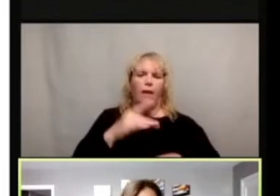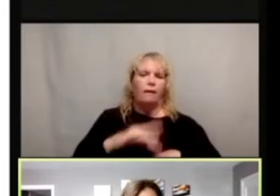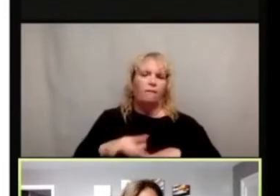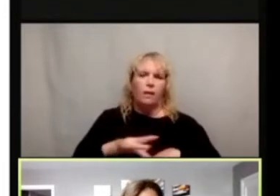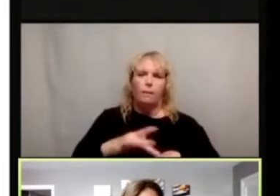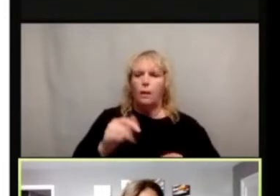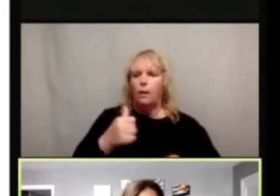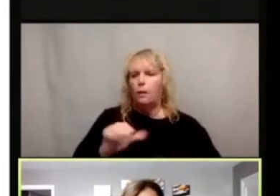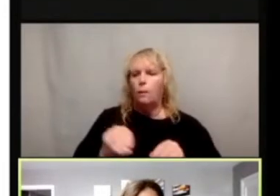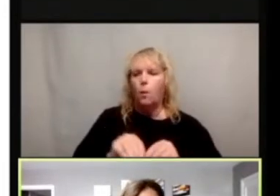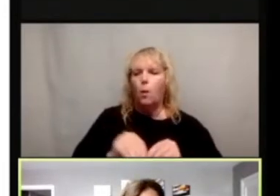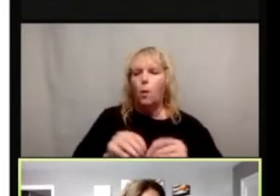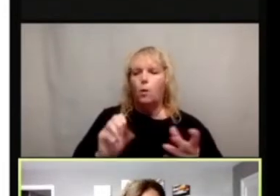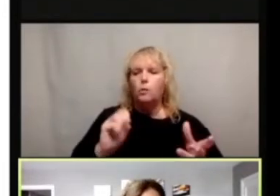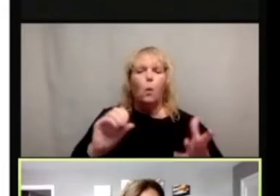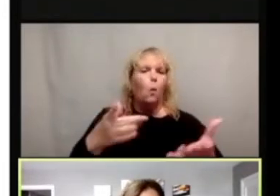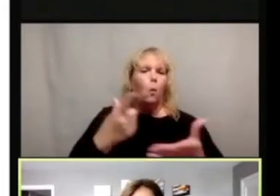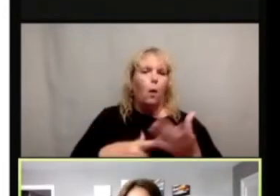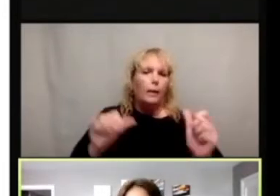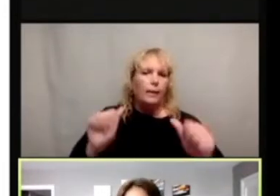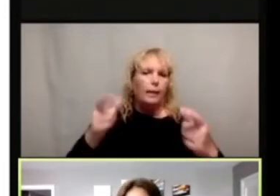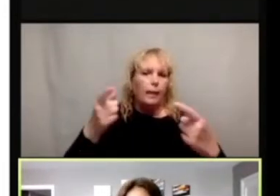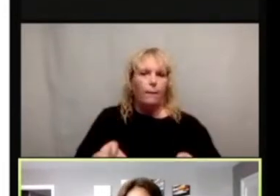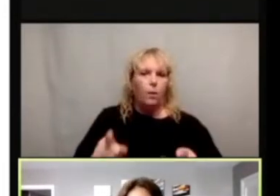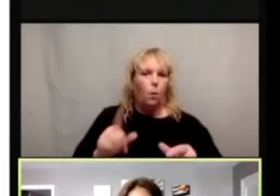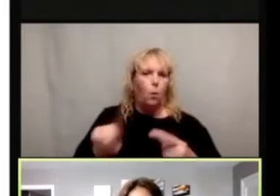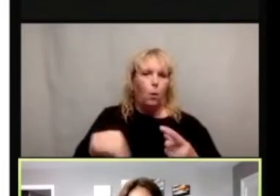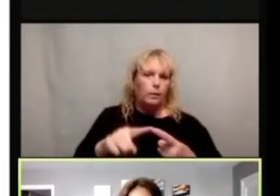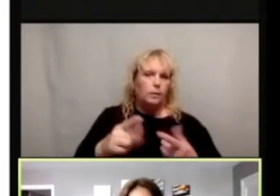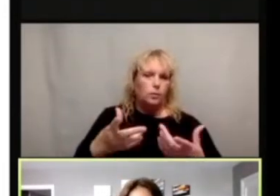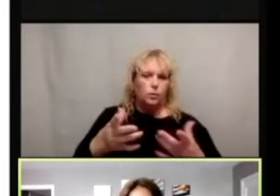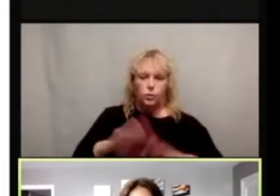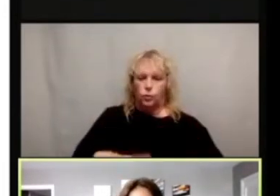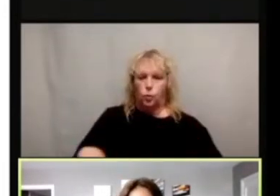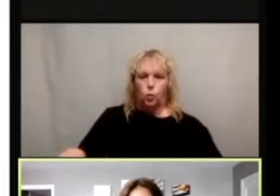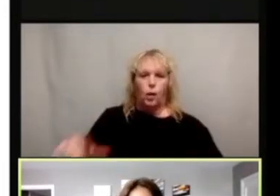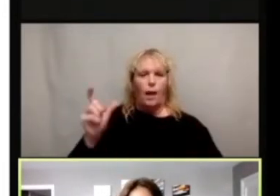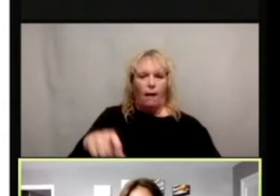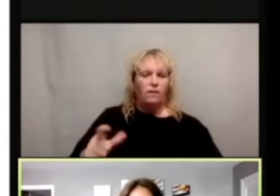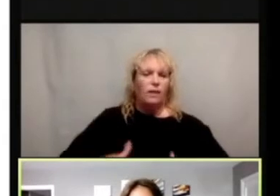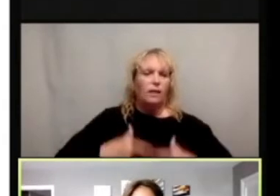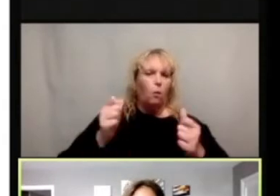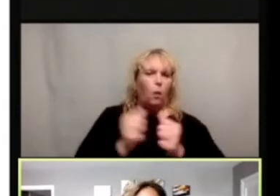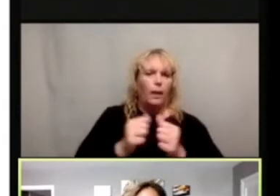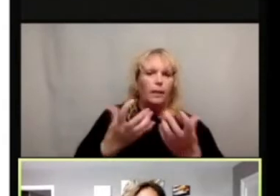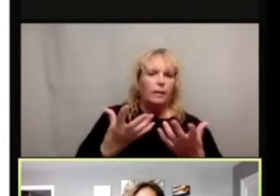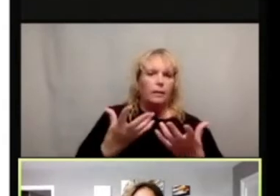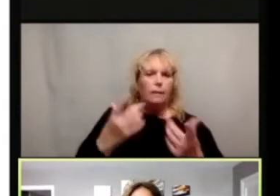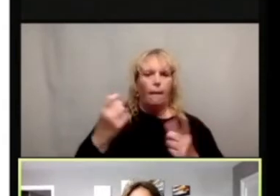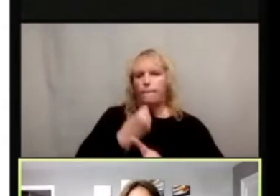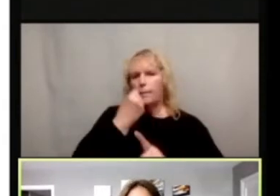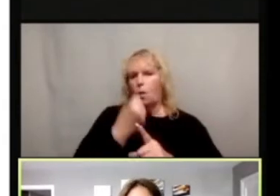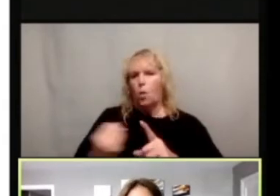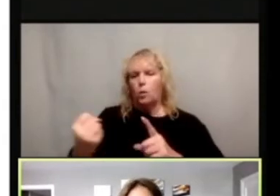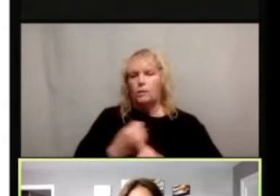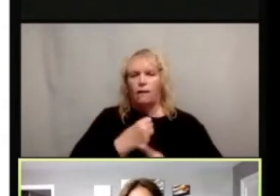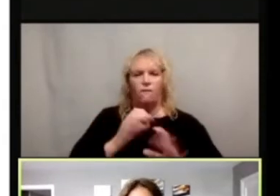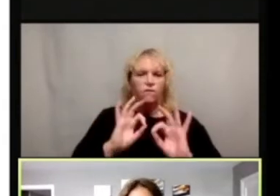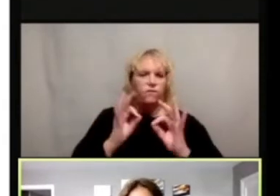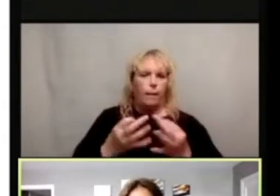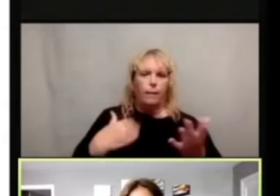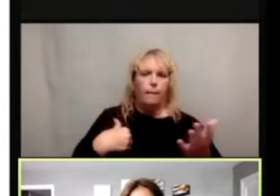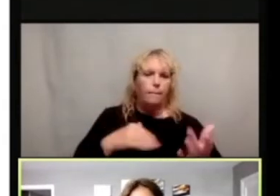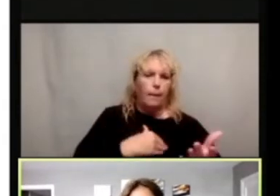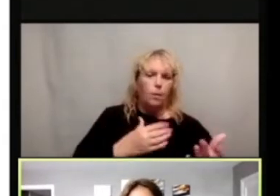So what happens when children now have to live with, maybe an abusive family member, or